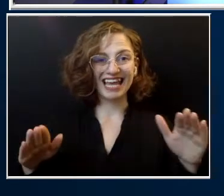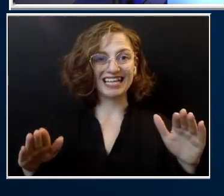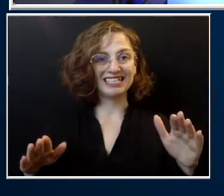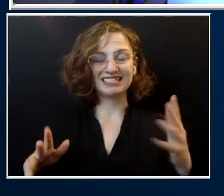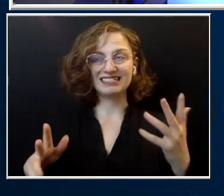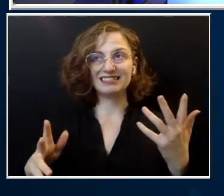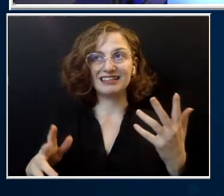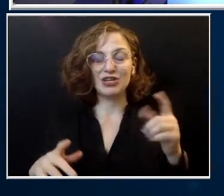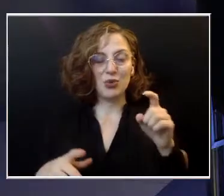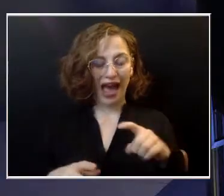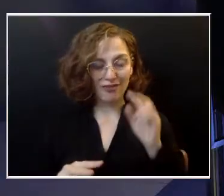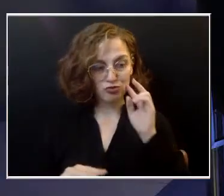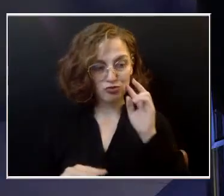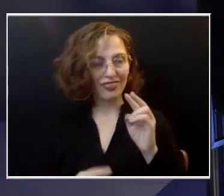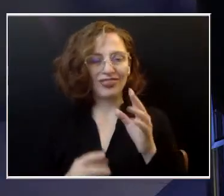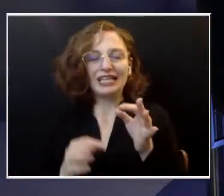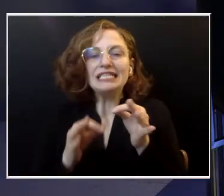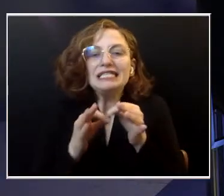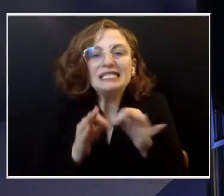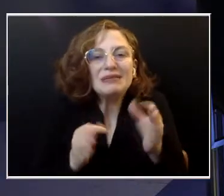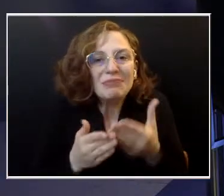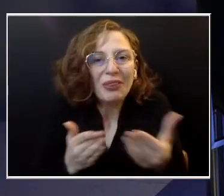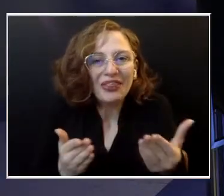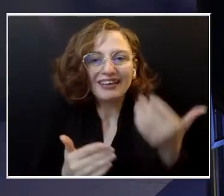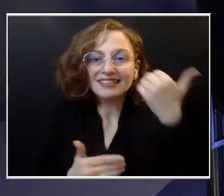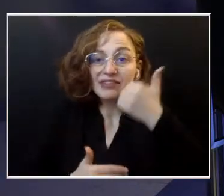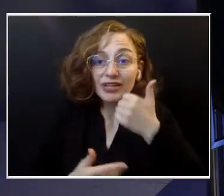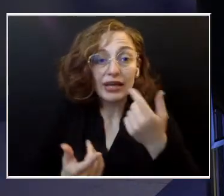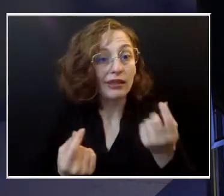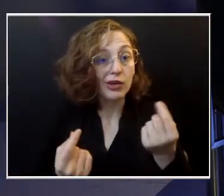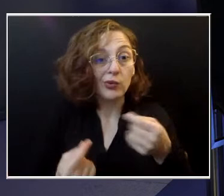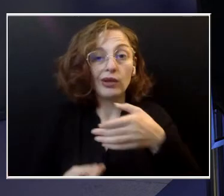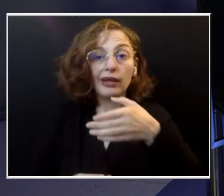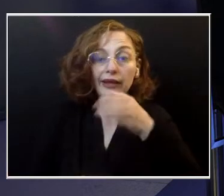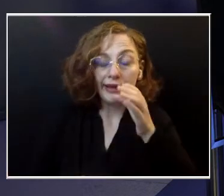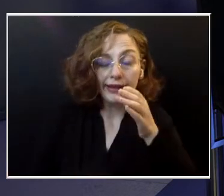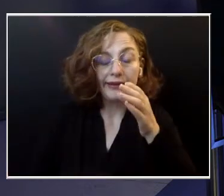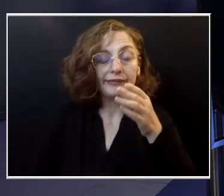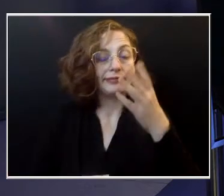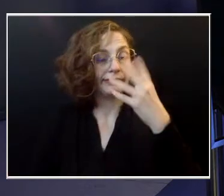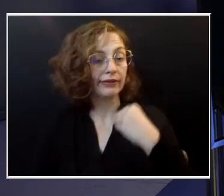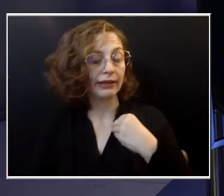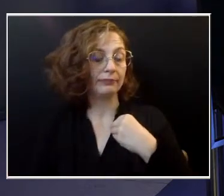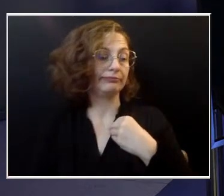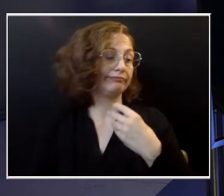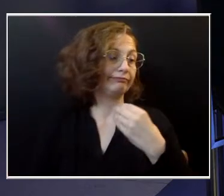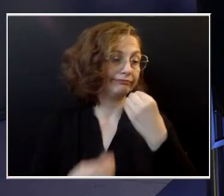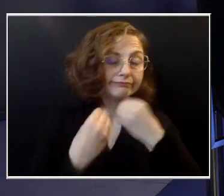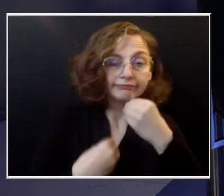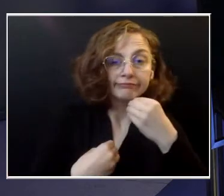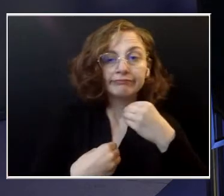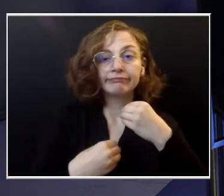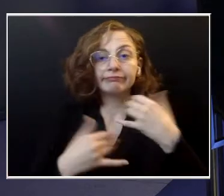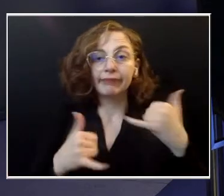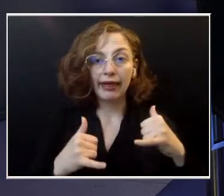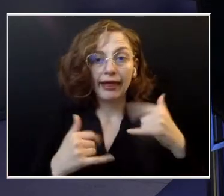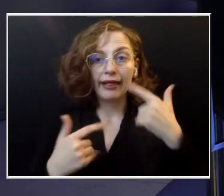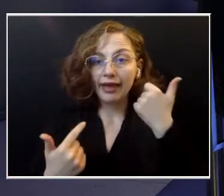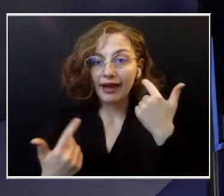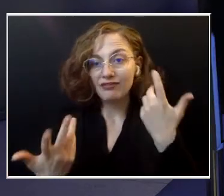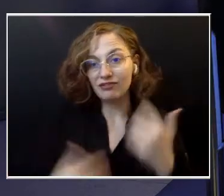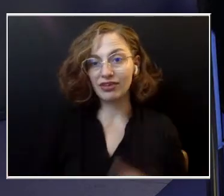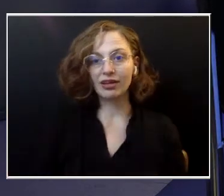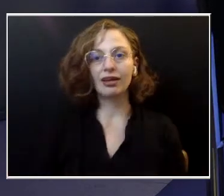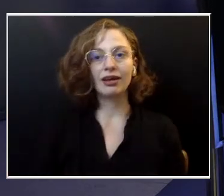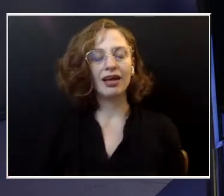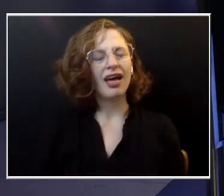eat, drink, sleep, they play, they laugh. I mean, and if they're not doing any of those things, parents need to be aware. Having it be mistaken for a viral infection, is